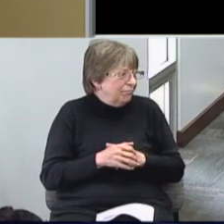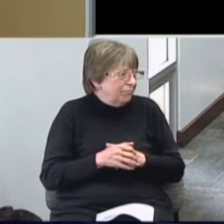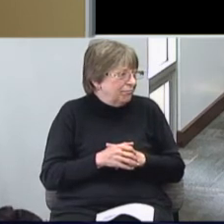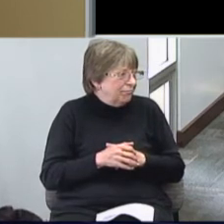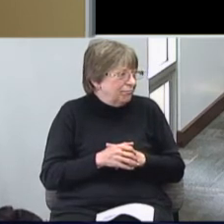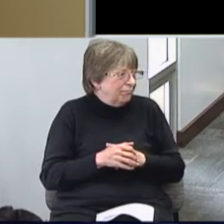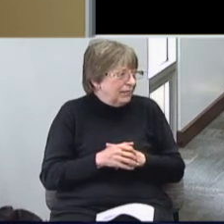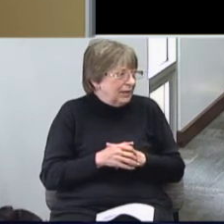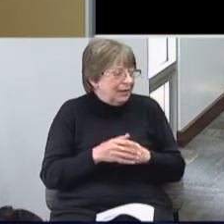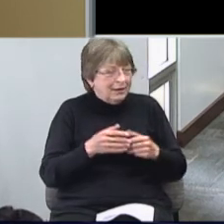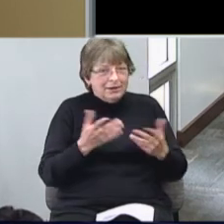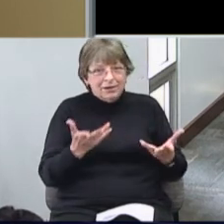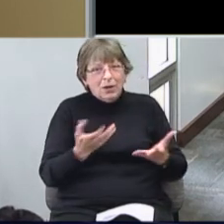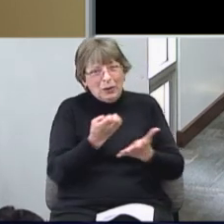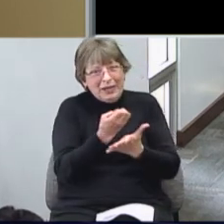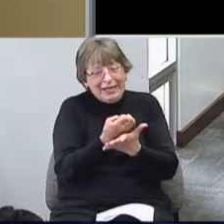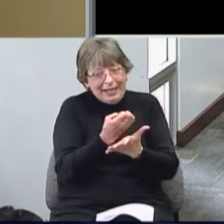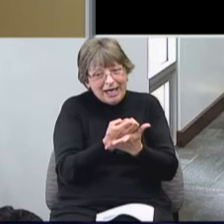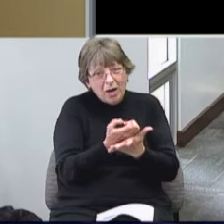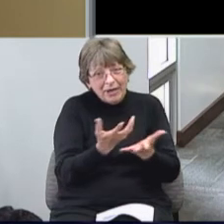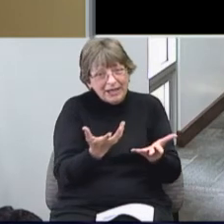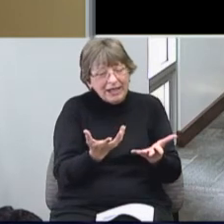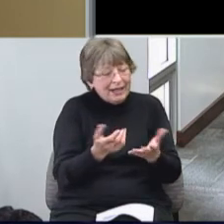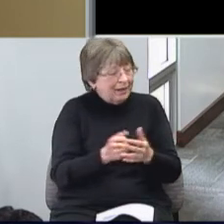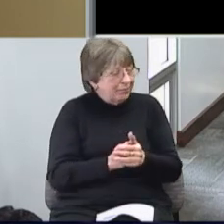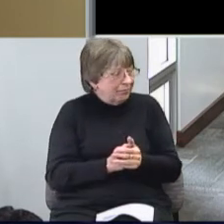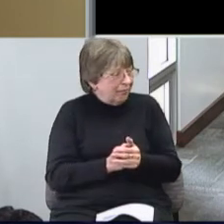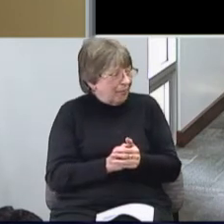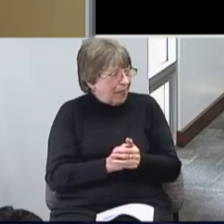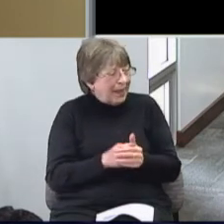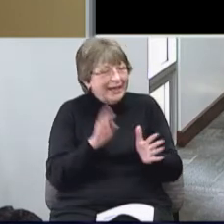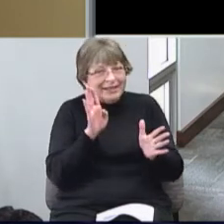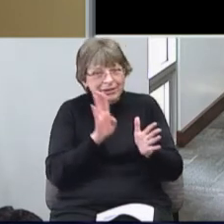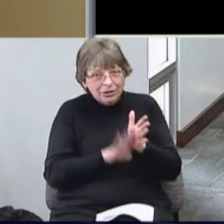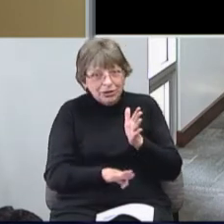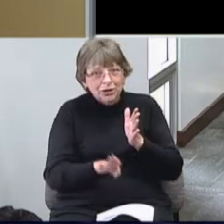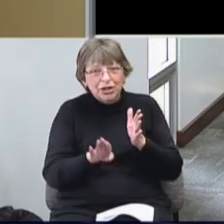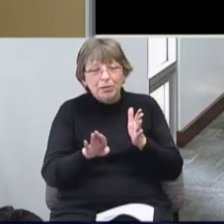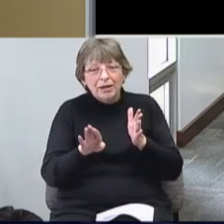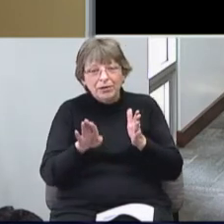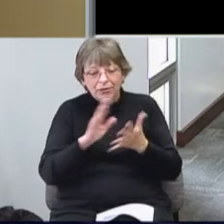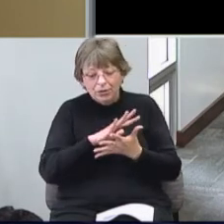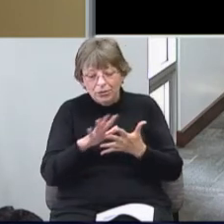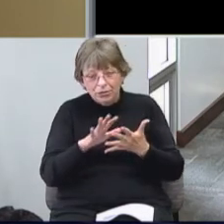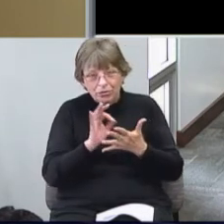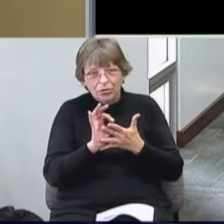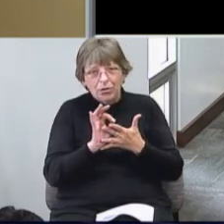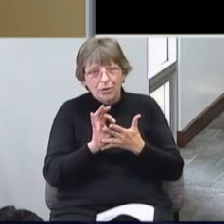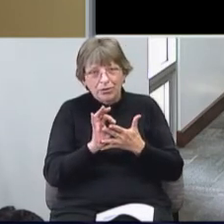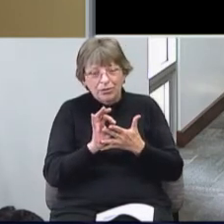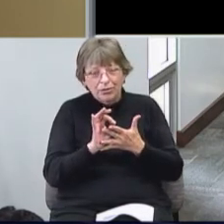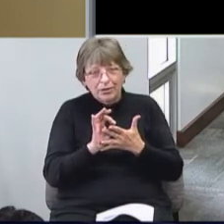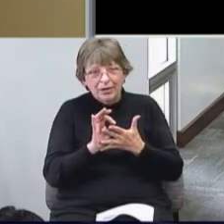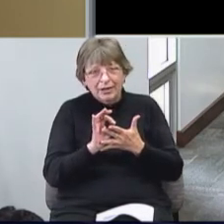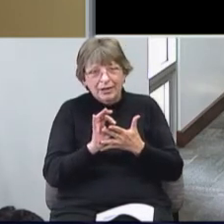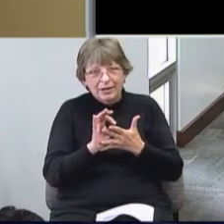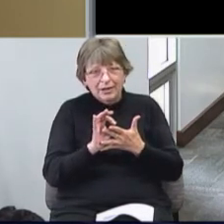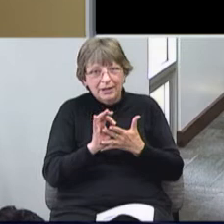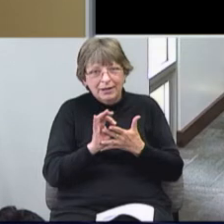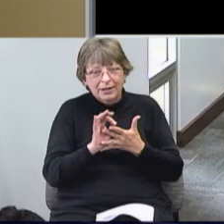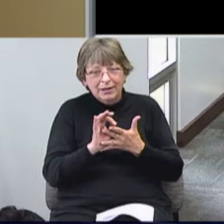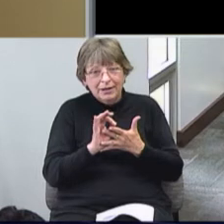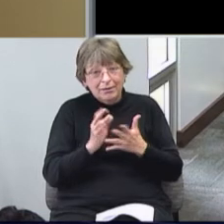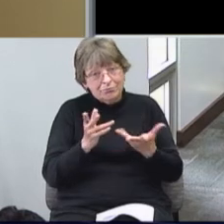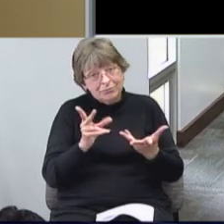So as far as economics, the least expensive alternative, the most prudent, would be to do